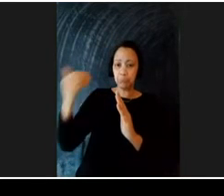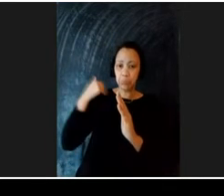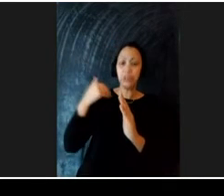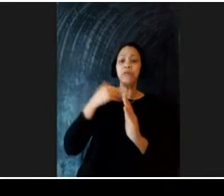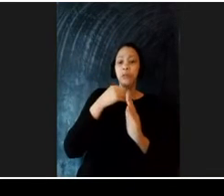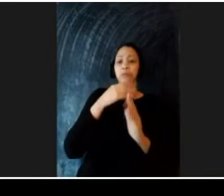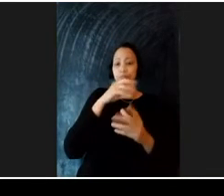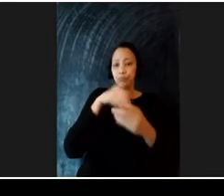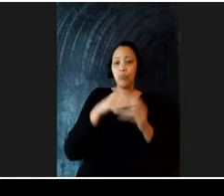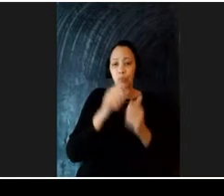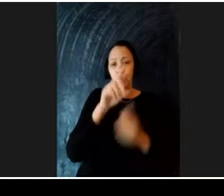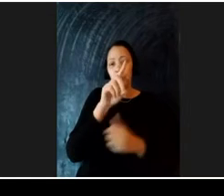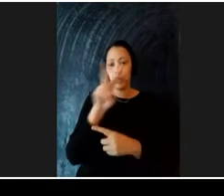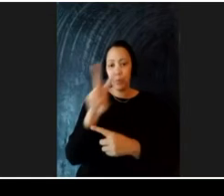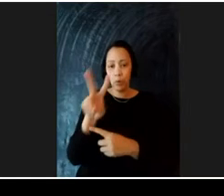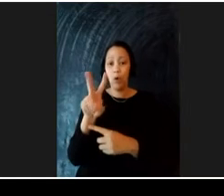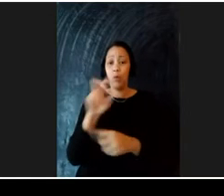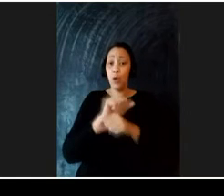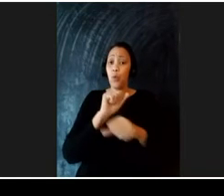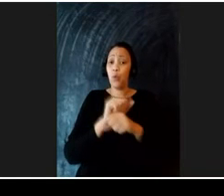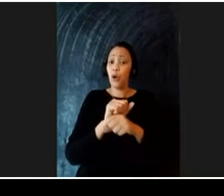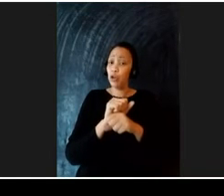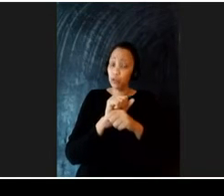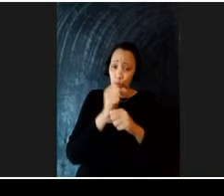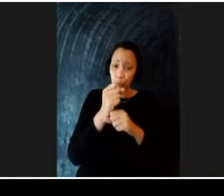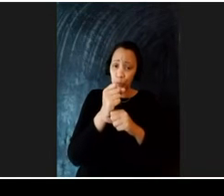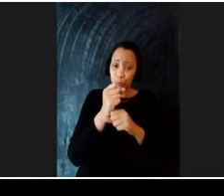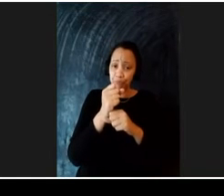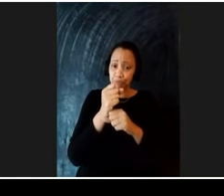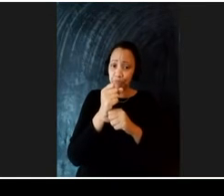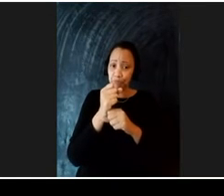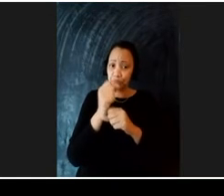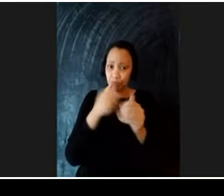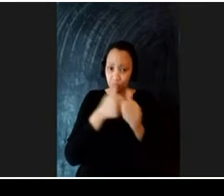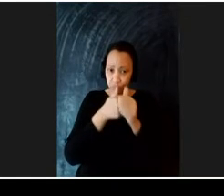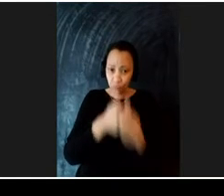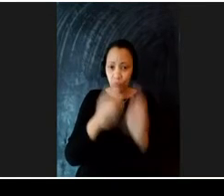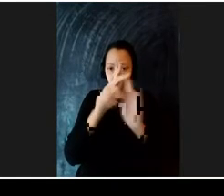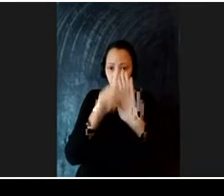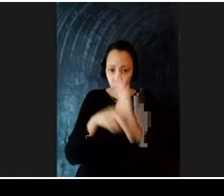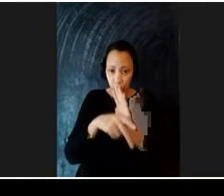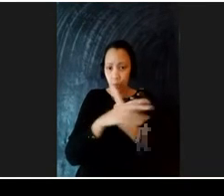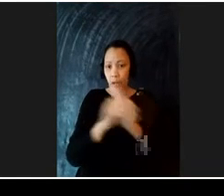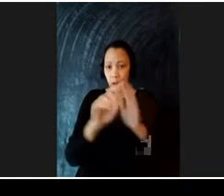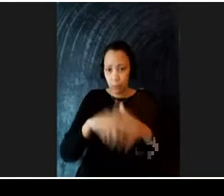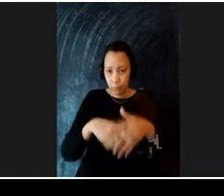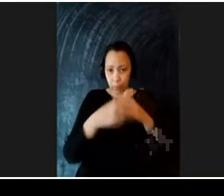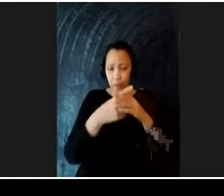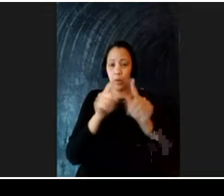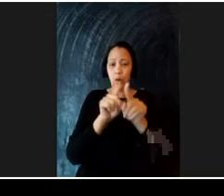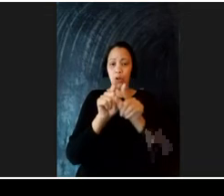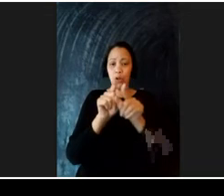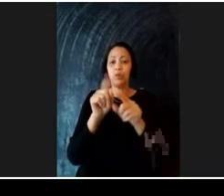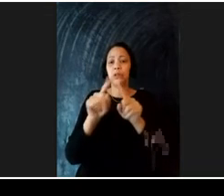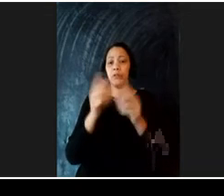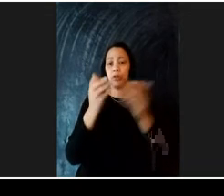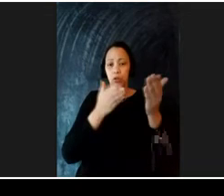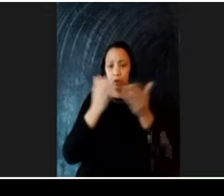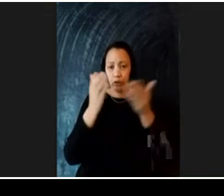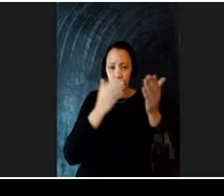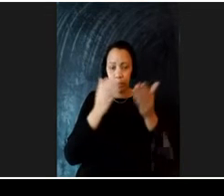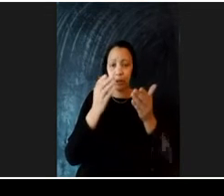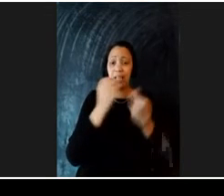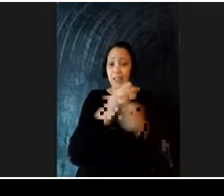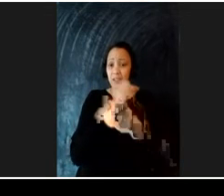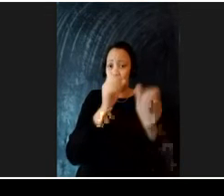organize intensely to protect survivors in your children for survivors of domestic violence and your children covid-19 has not